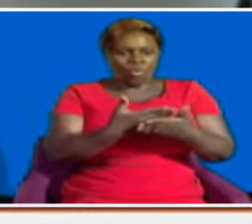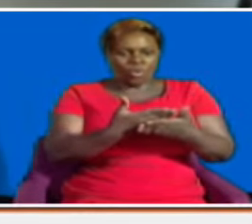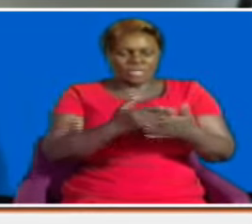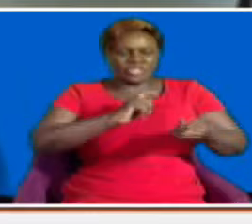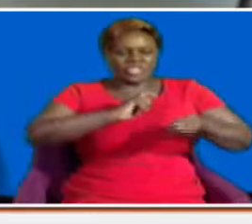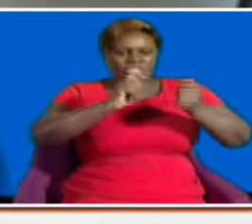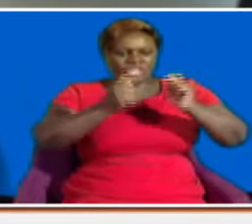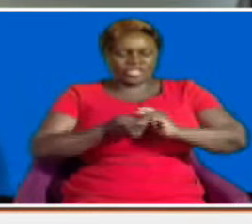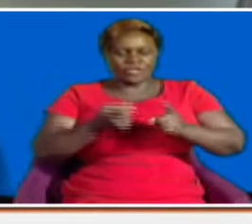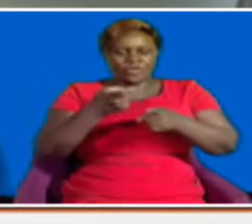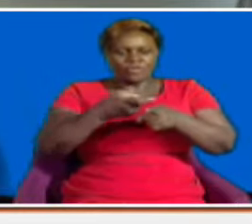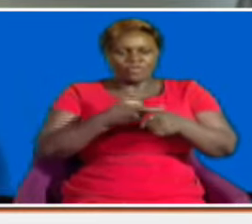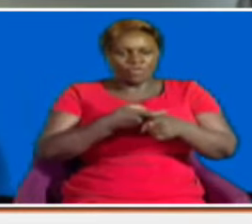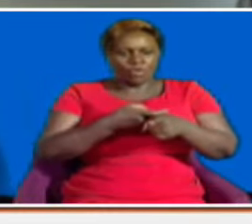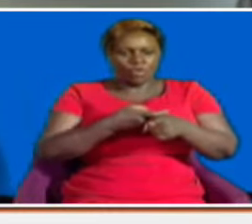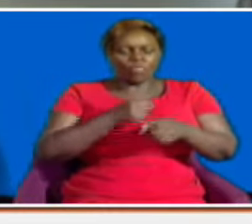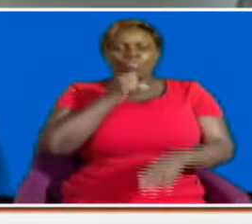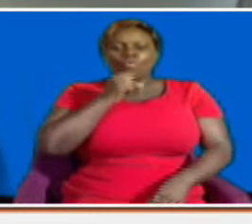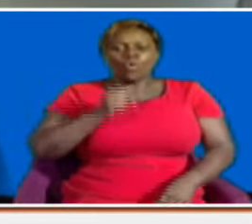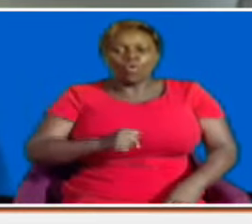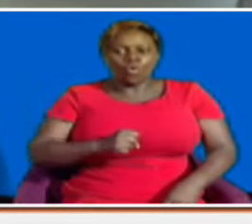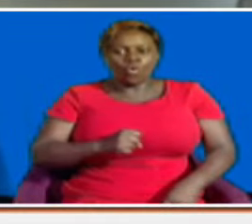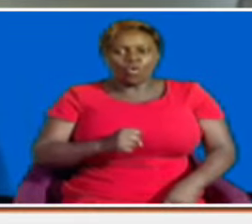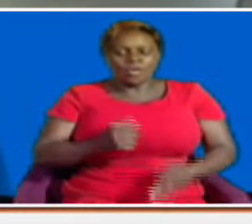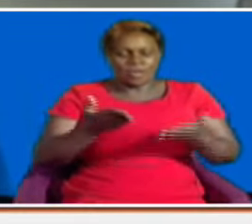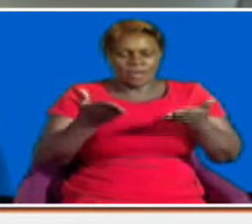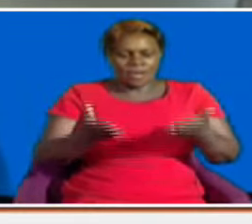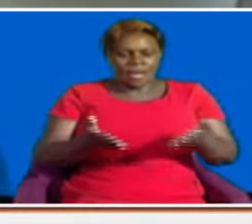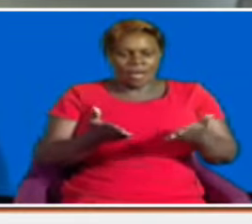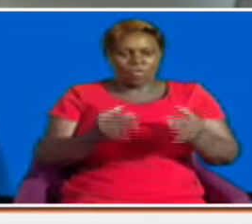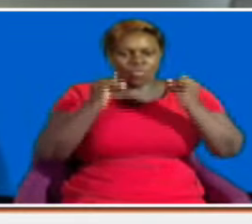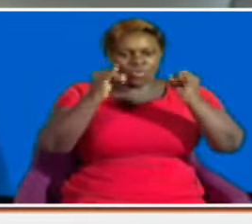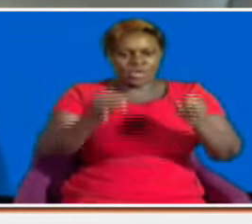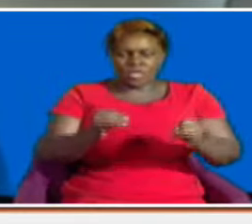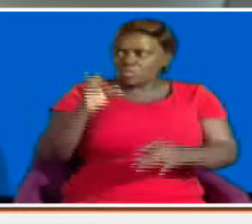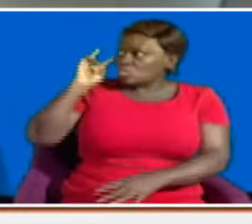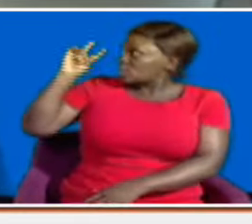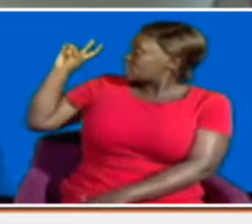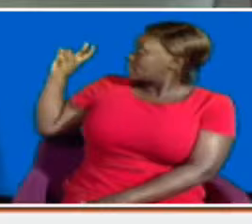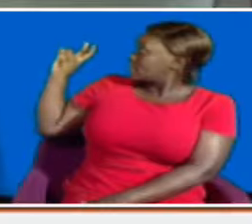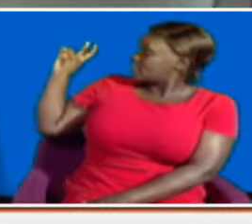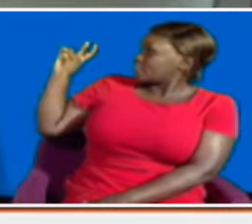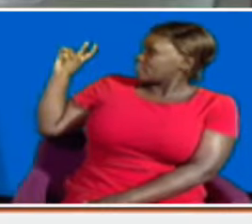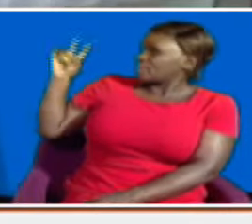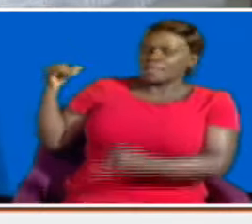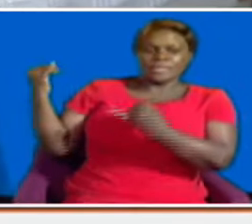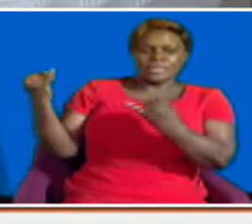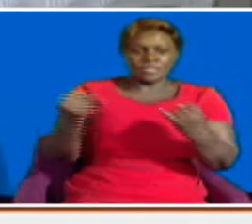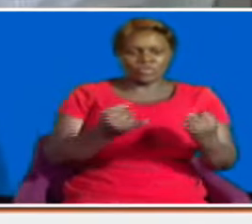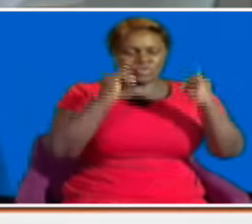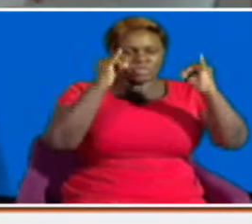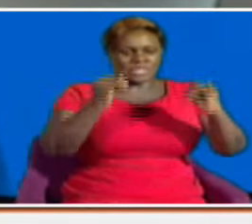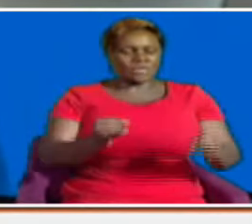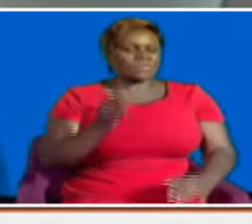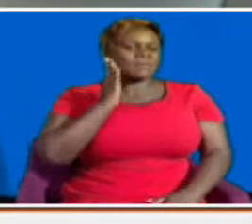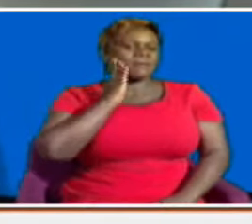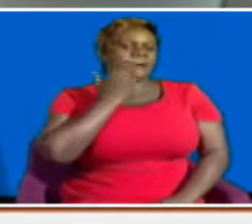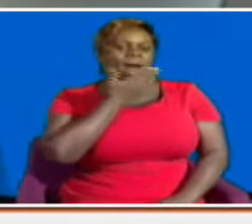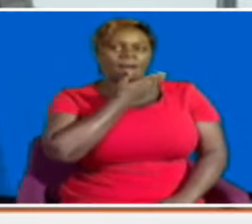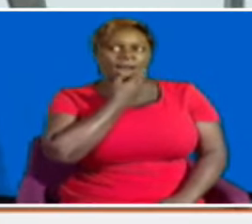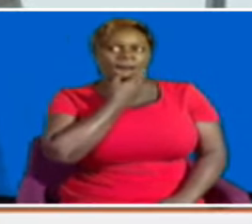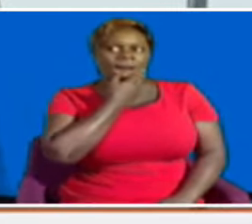from the old livery to the flowy livery like you see here. And we introduced a new color, which is a